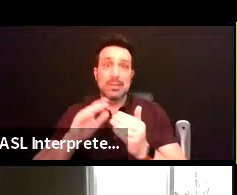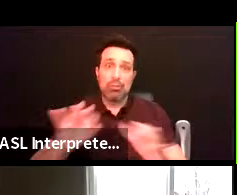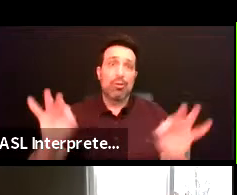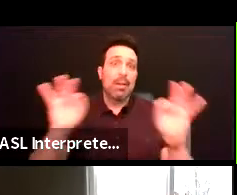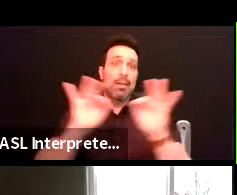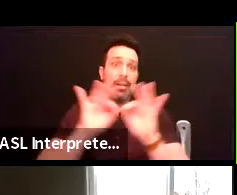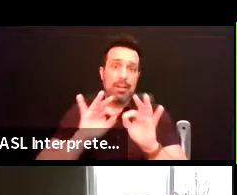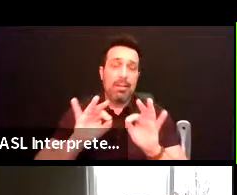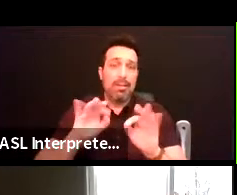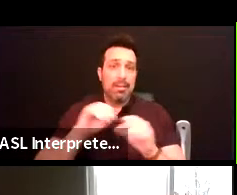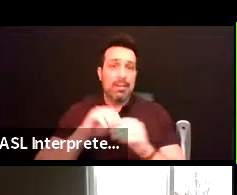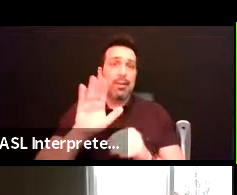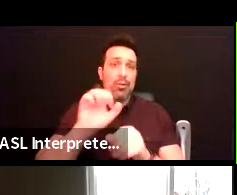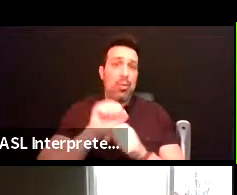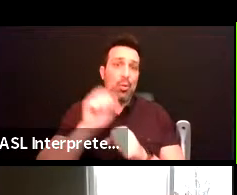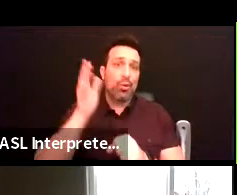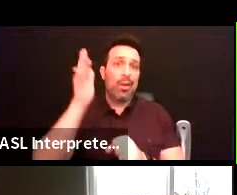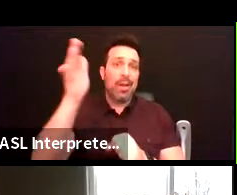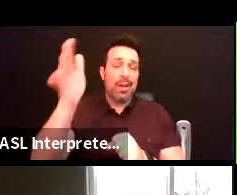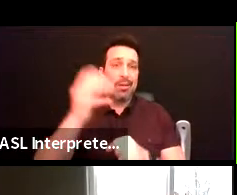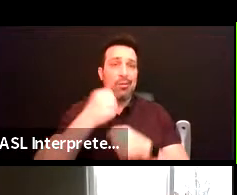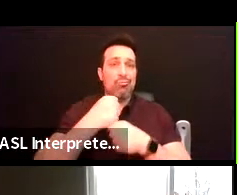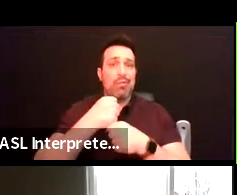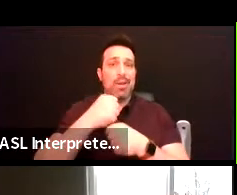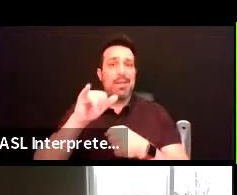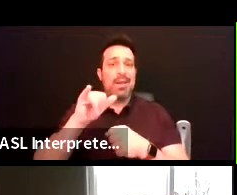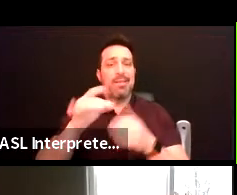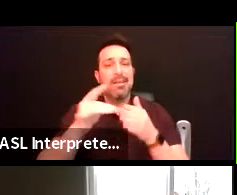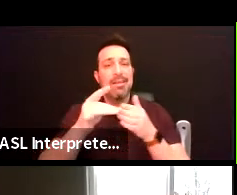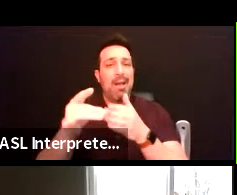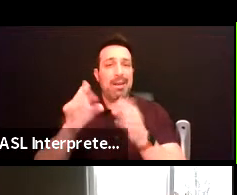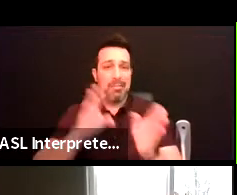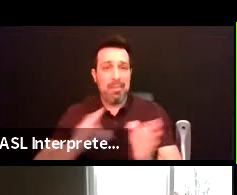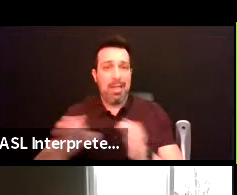critical in your work ahead in creating that guiding plan.